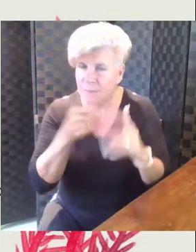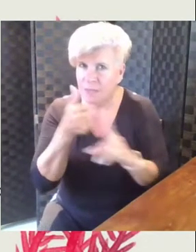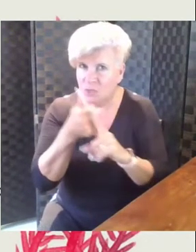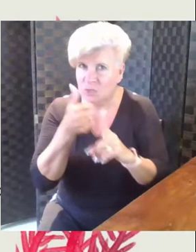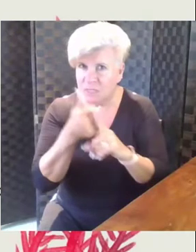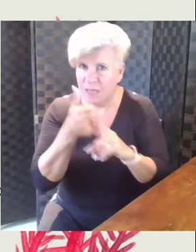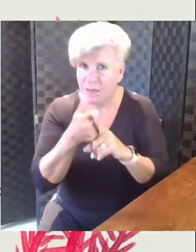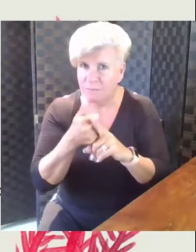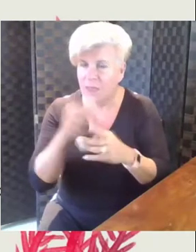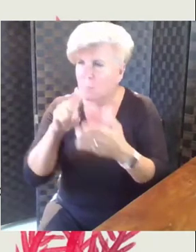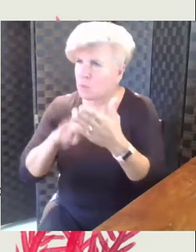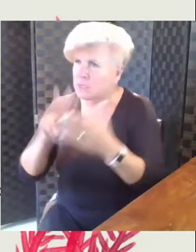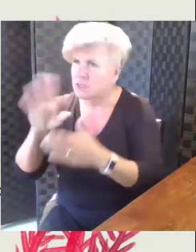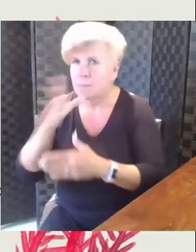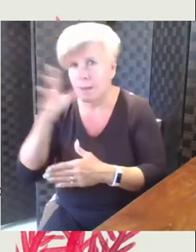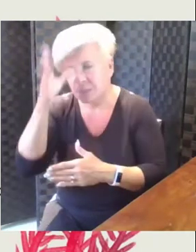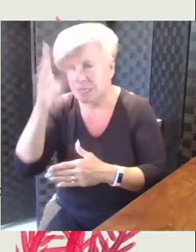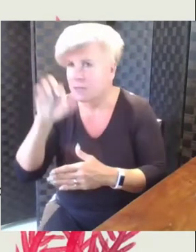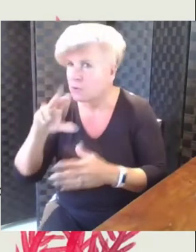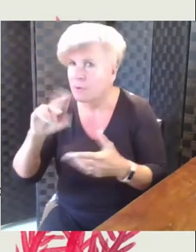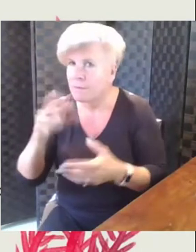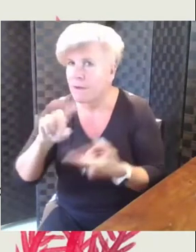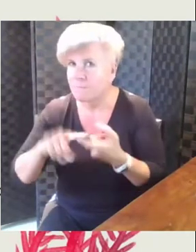and then read it to a family member or friend.